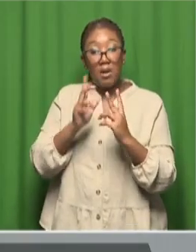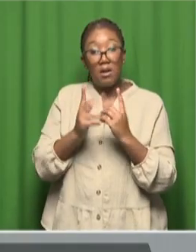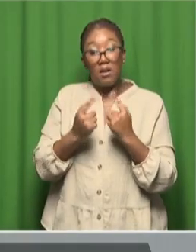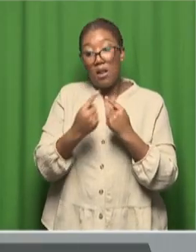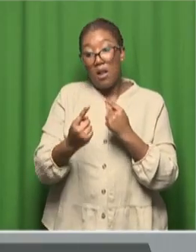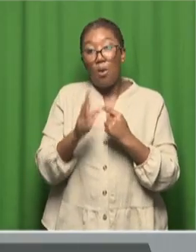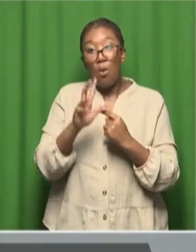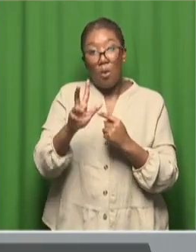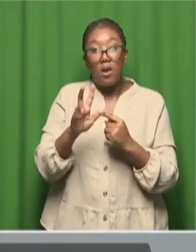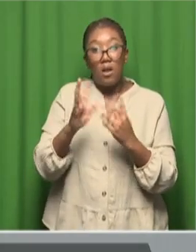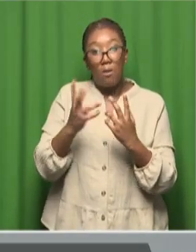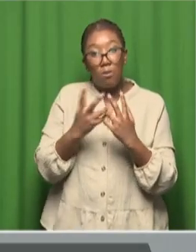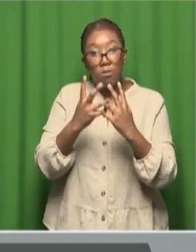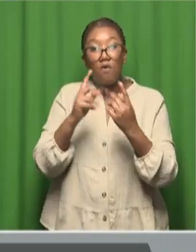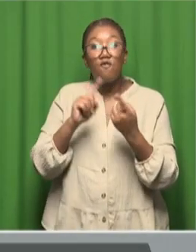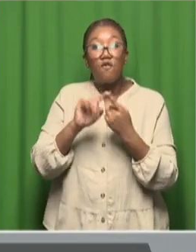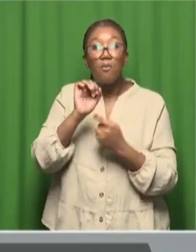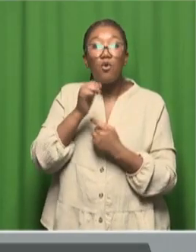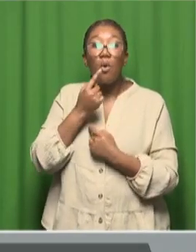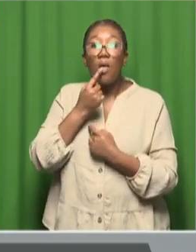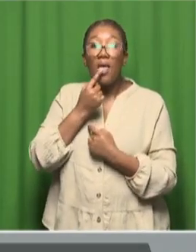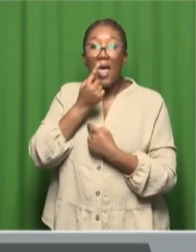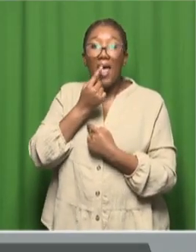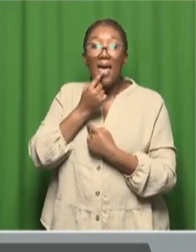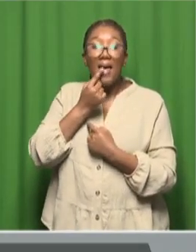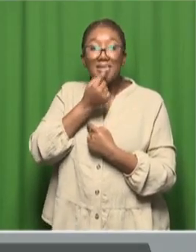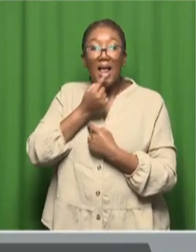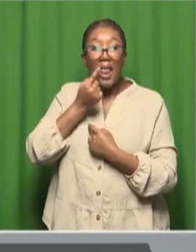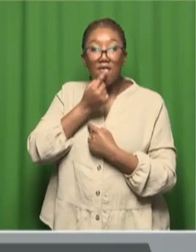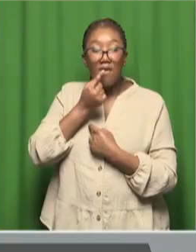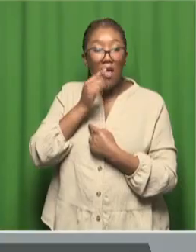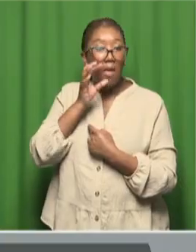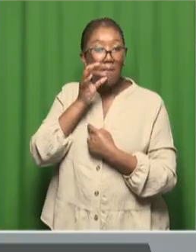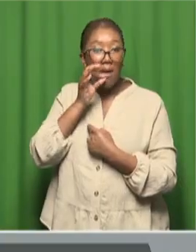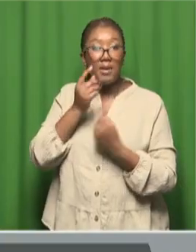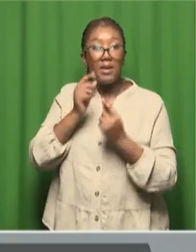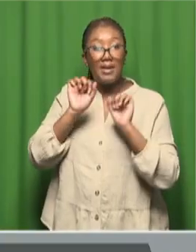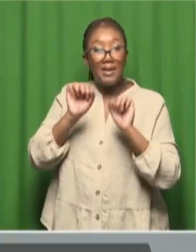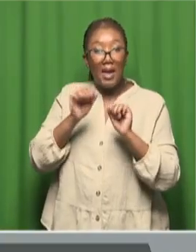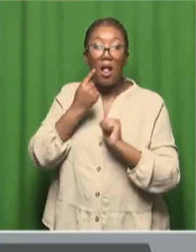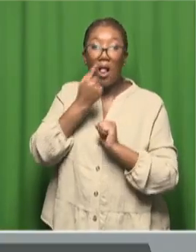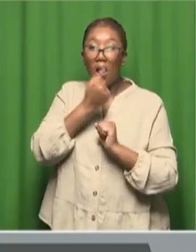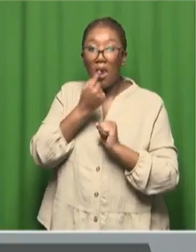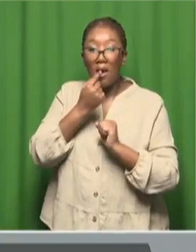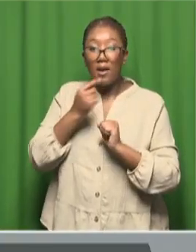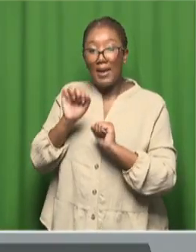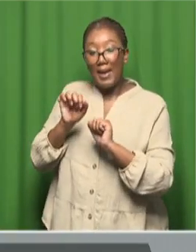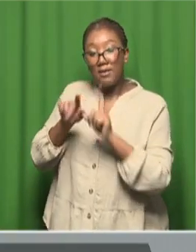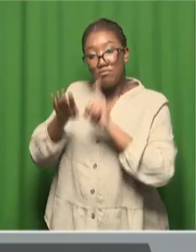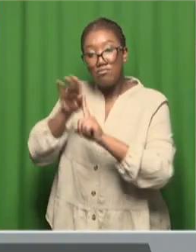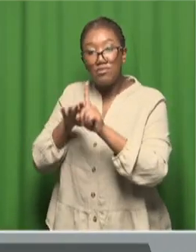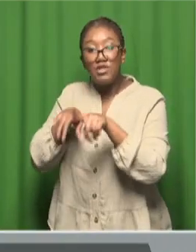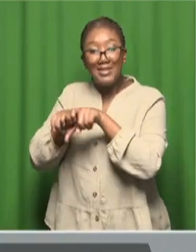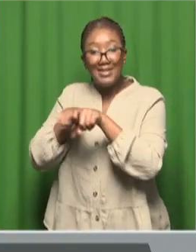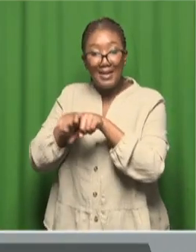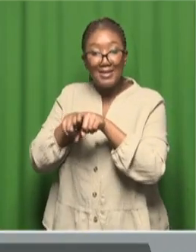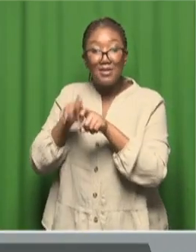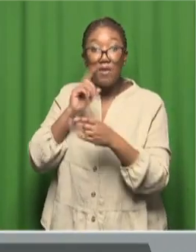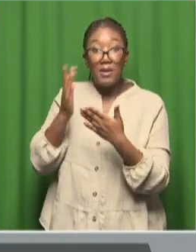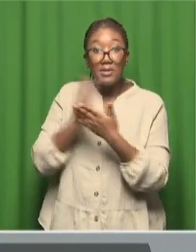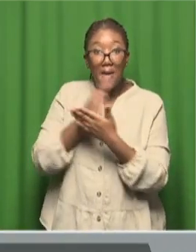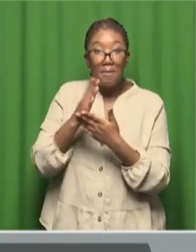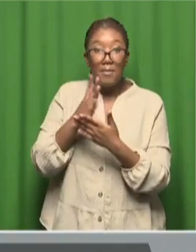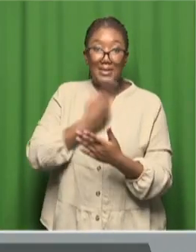determine glucose levels from saliva. And then in terms of monitoring devices, we've come a long way. Traditionally, patients